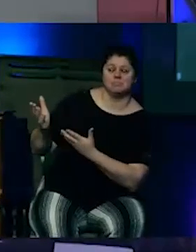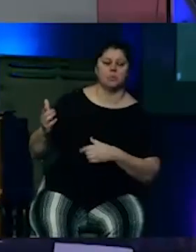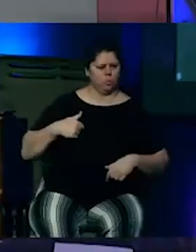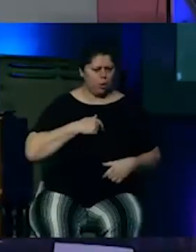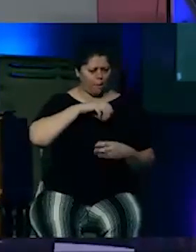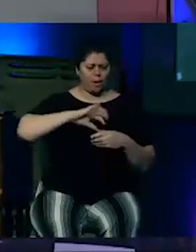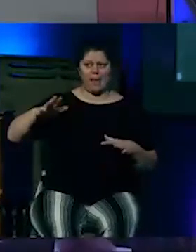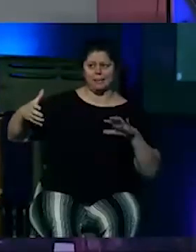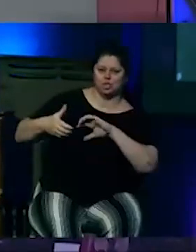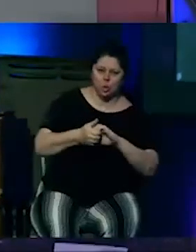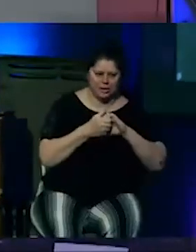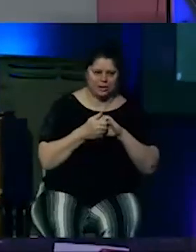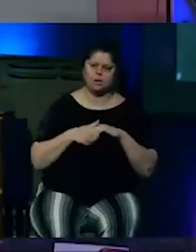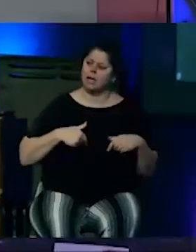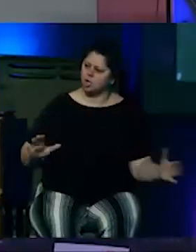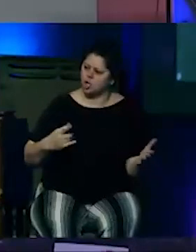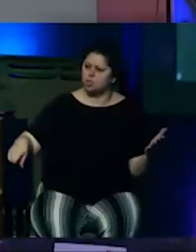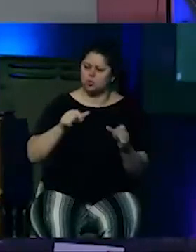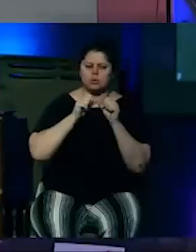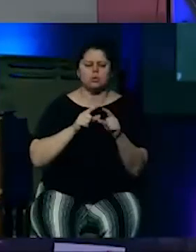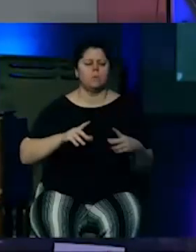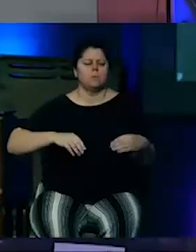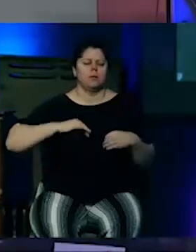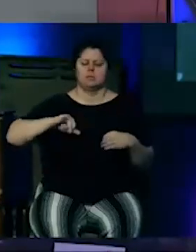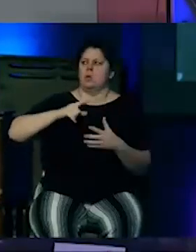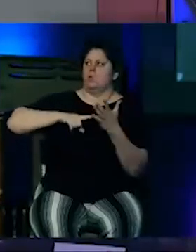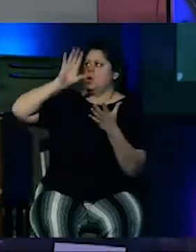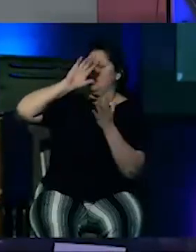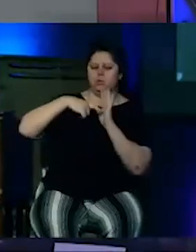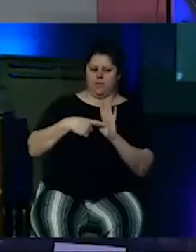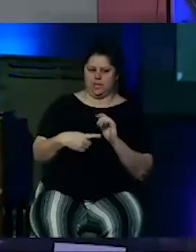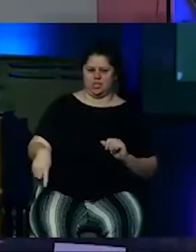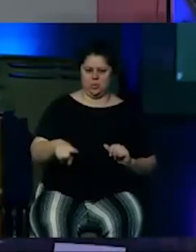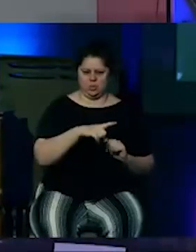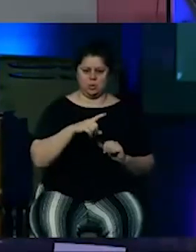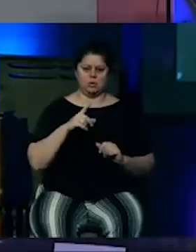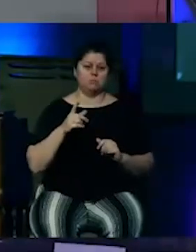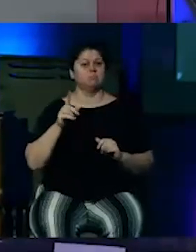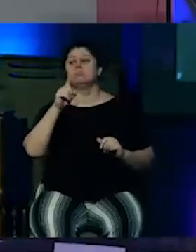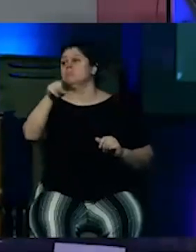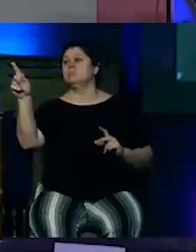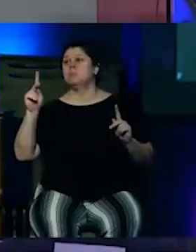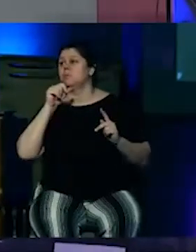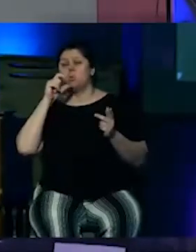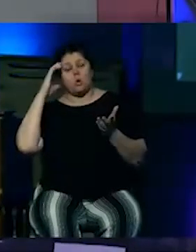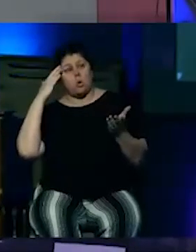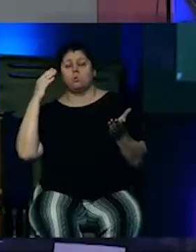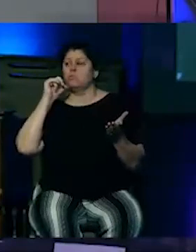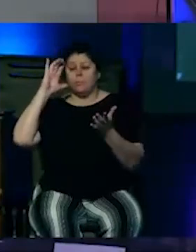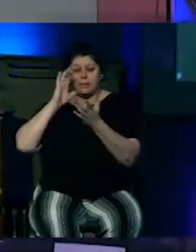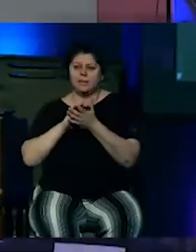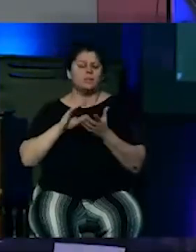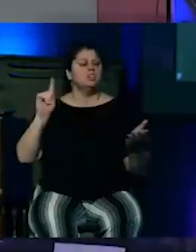joining. And I encourage you to continue to embrace that which God is revealing, that people may not know or believe. Just because,